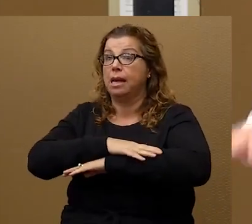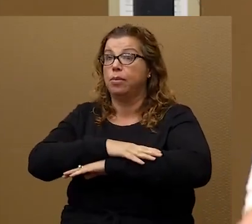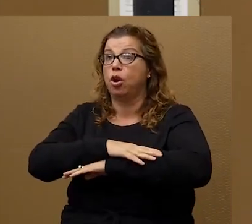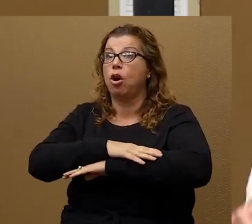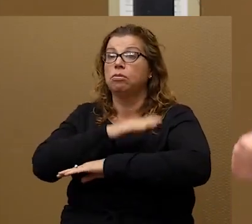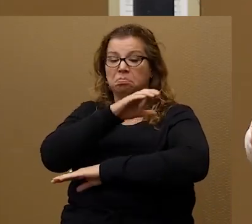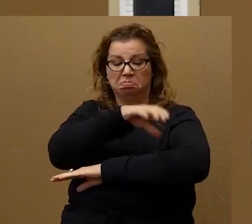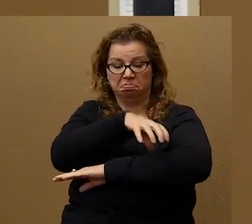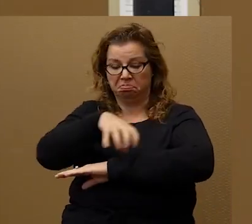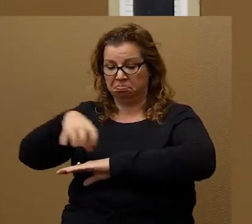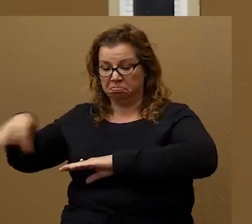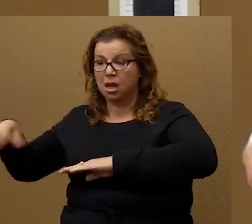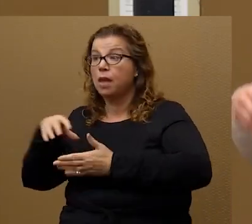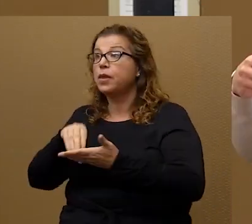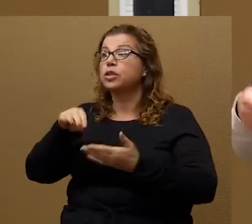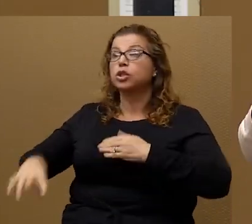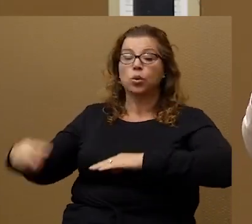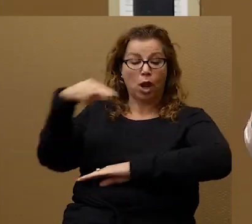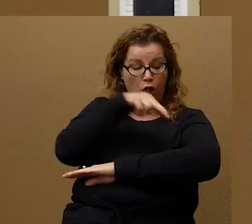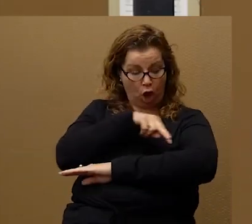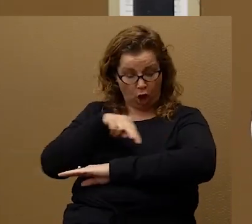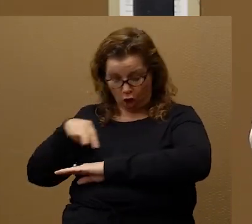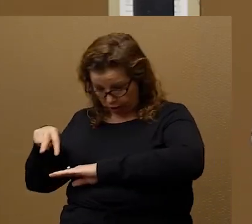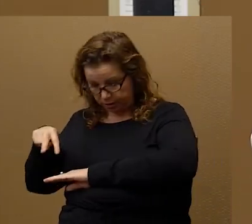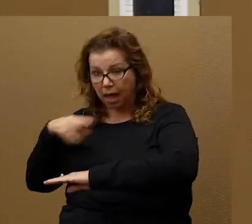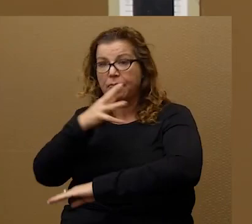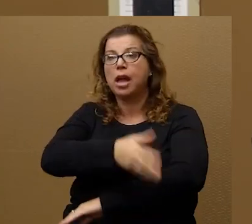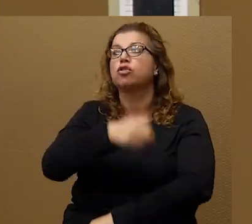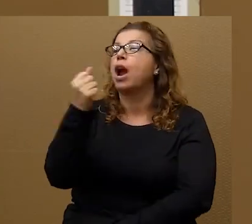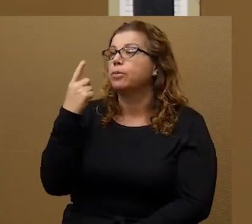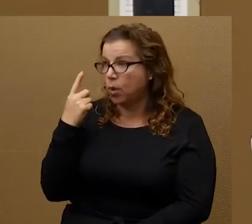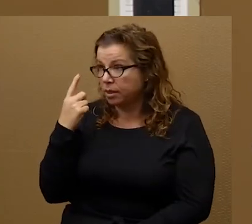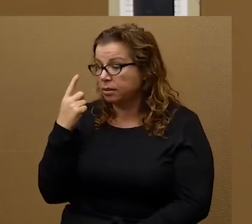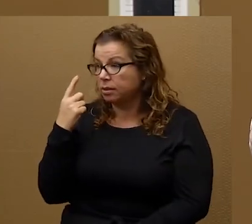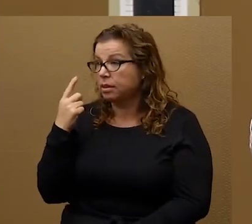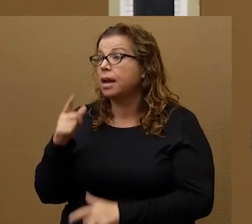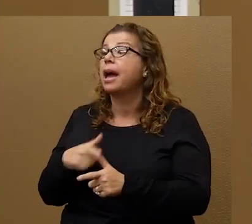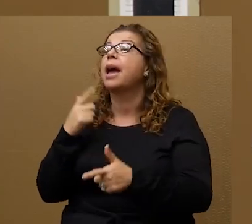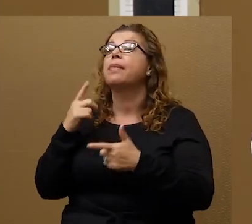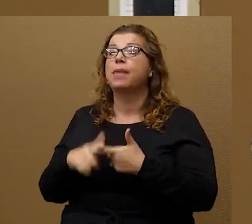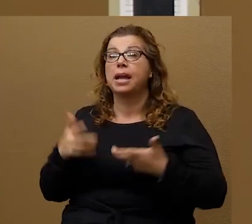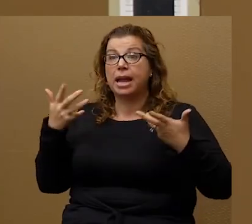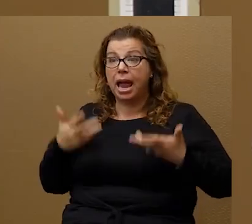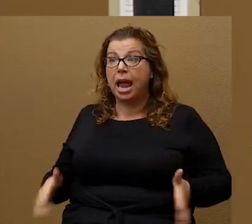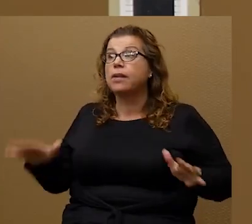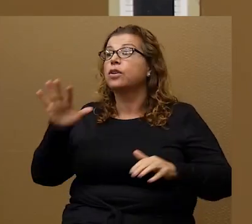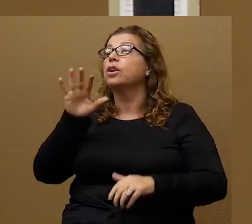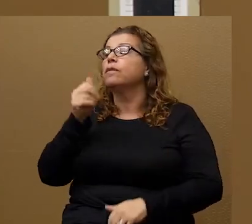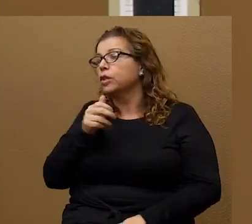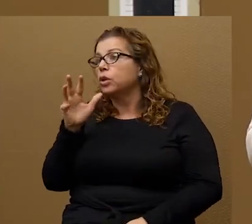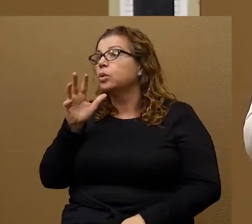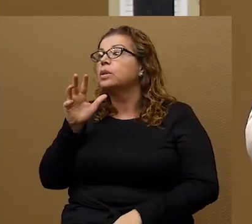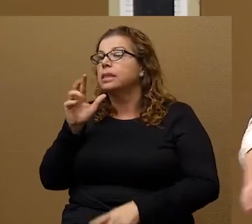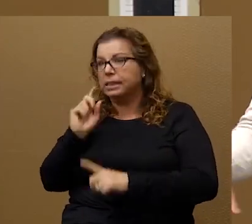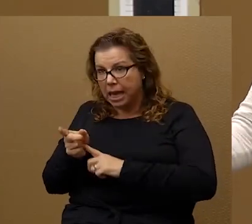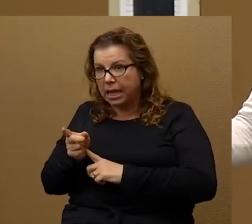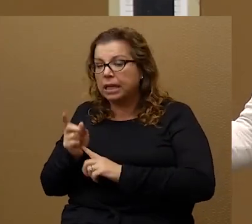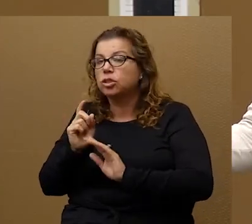all, grabs one. Then after a few seconds, the woman takes that, puts it in a